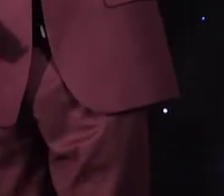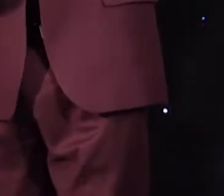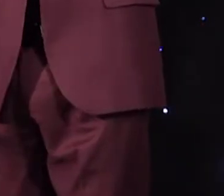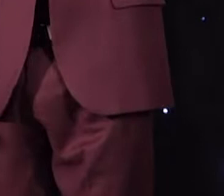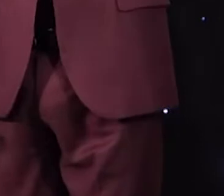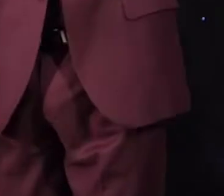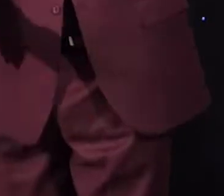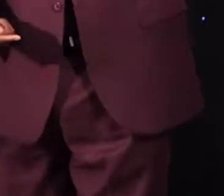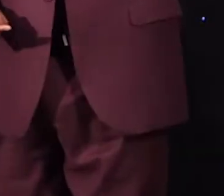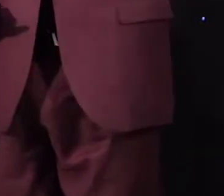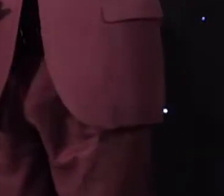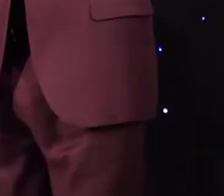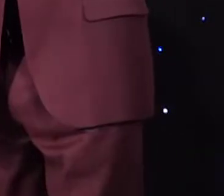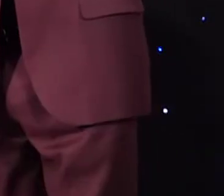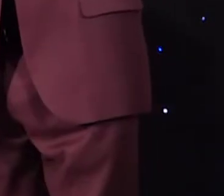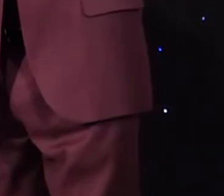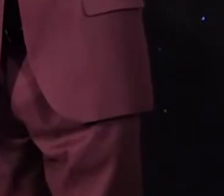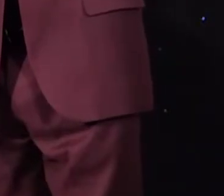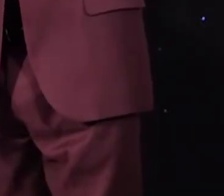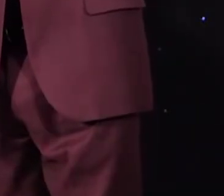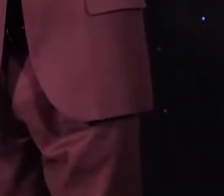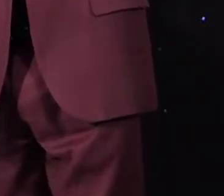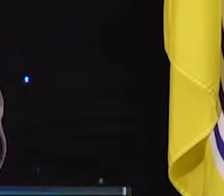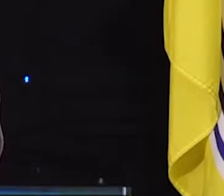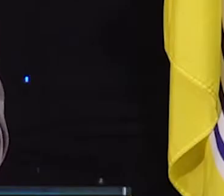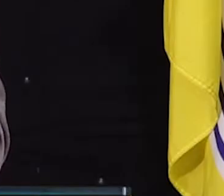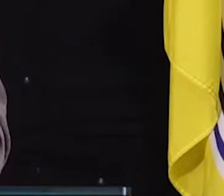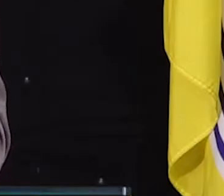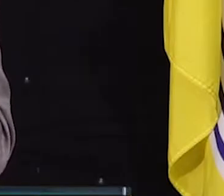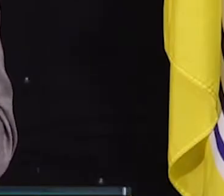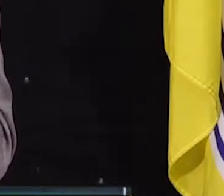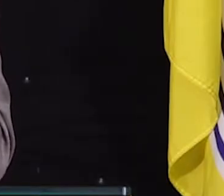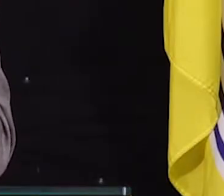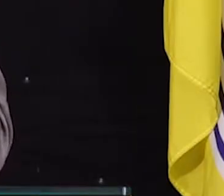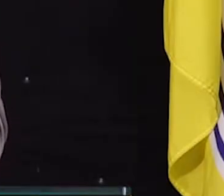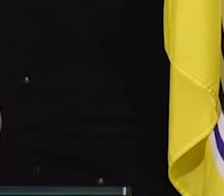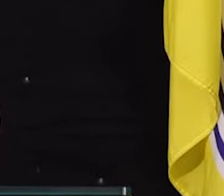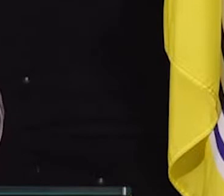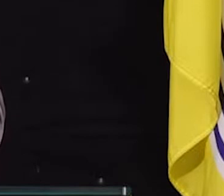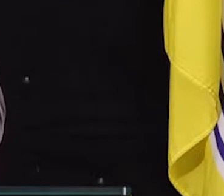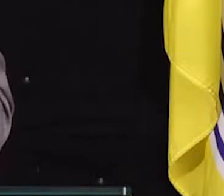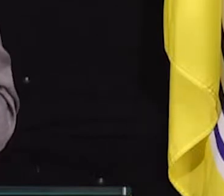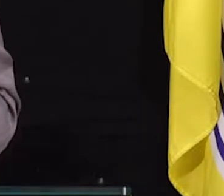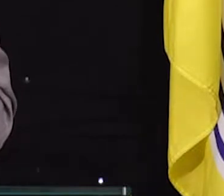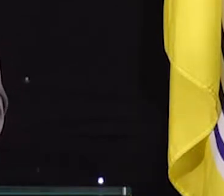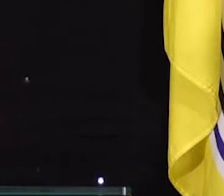will, it is necessary to prove the death of the one who made it.